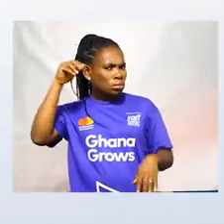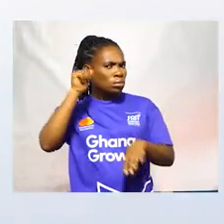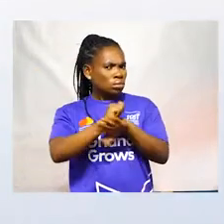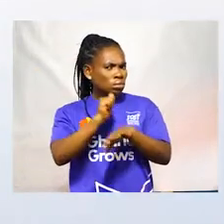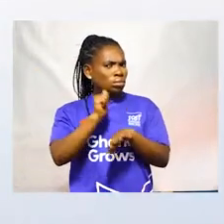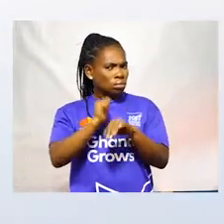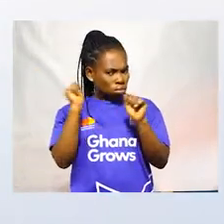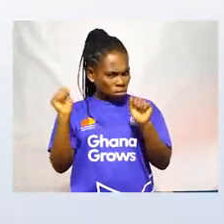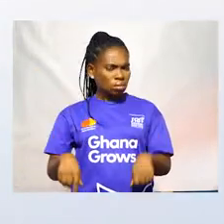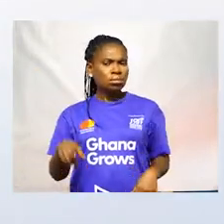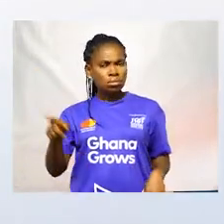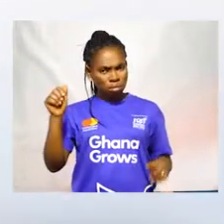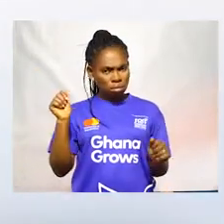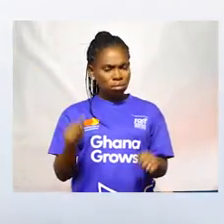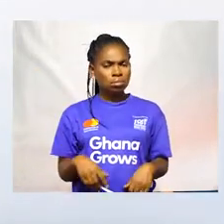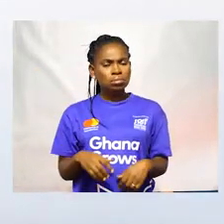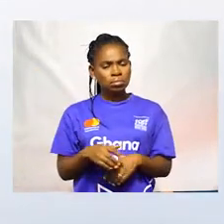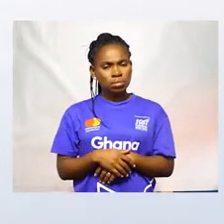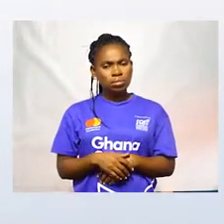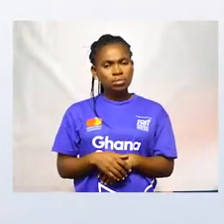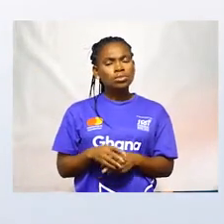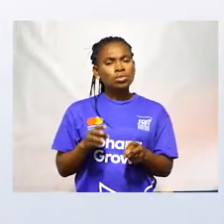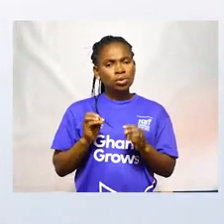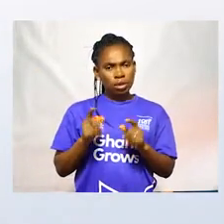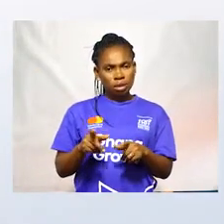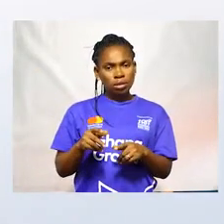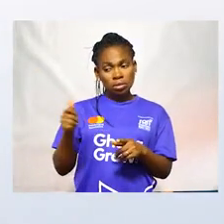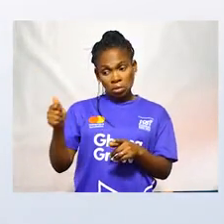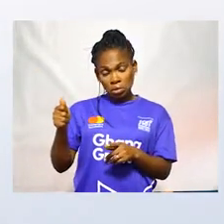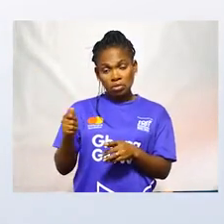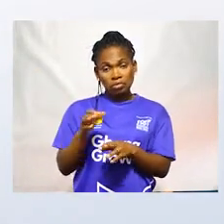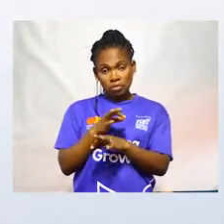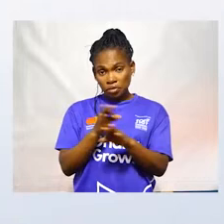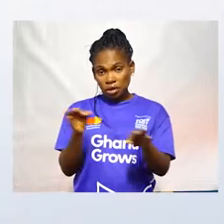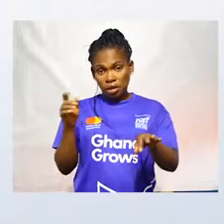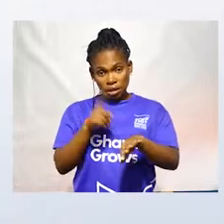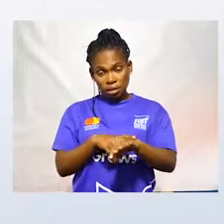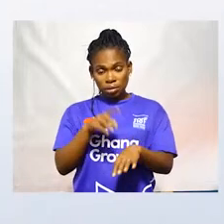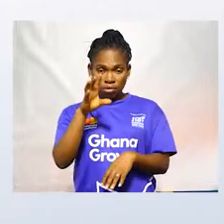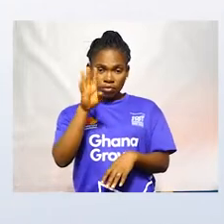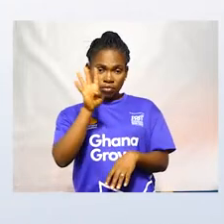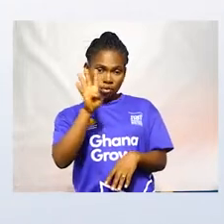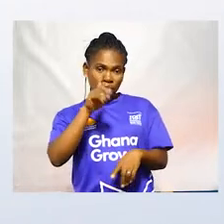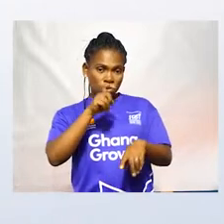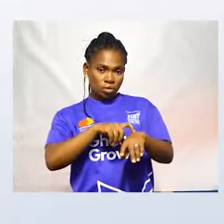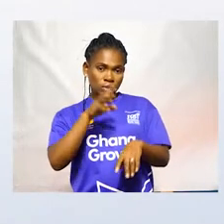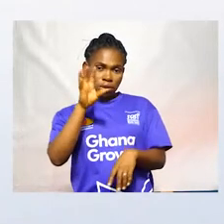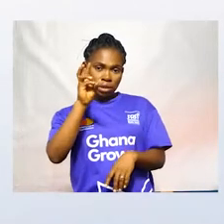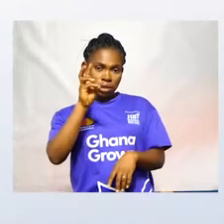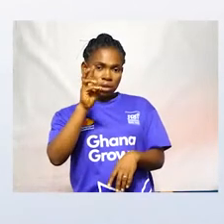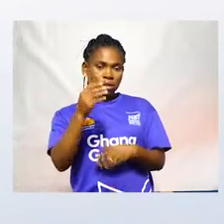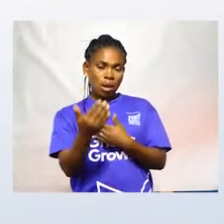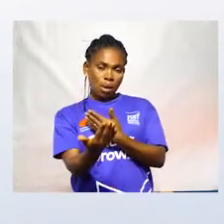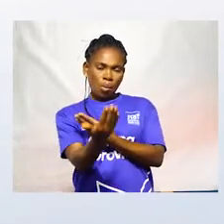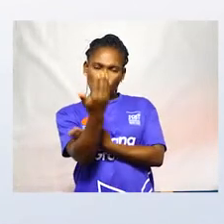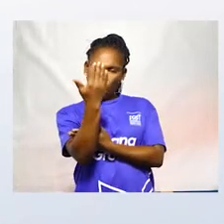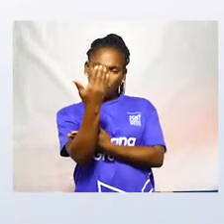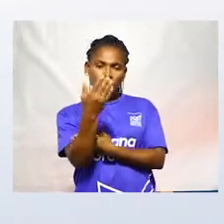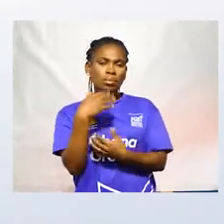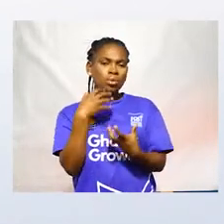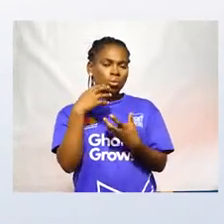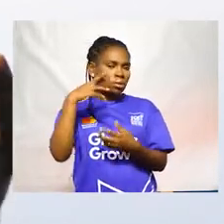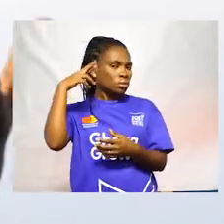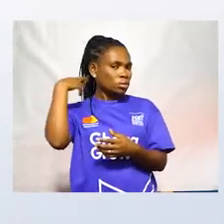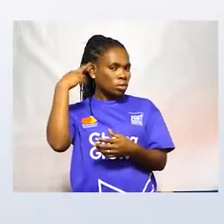it's okay. I have this slot for you. If you're available 4 to 6 a.m., I want you to be on the